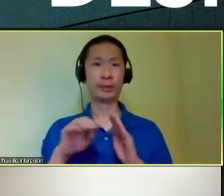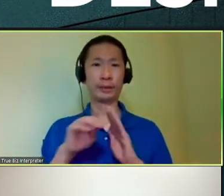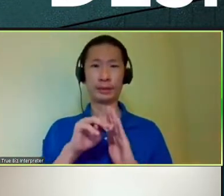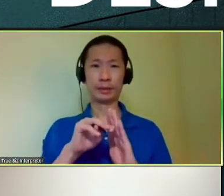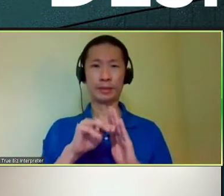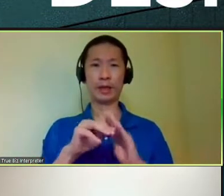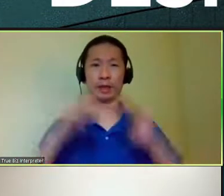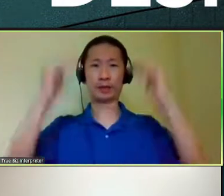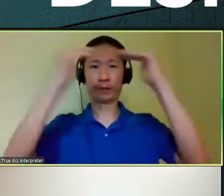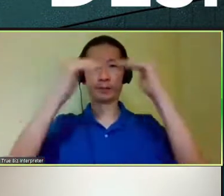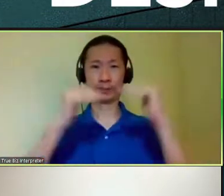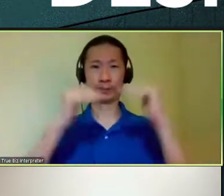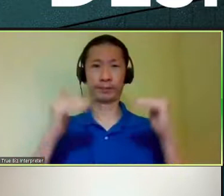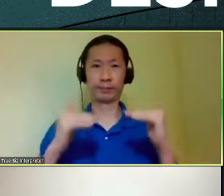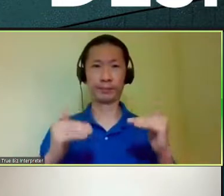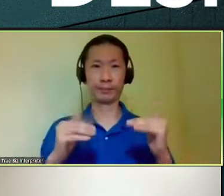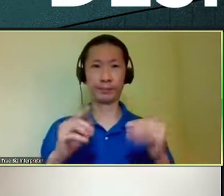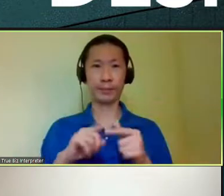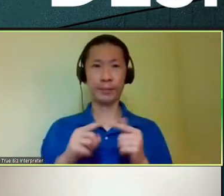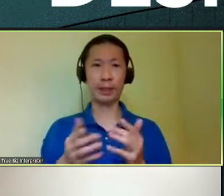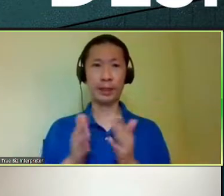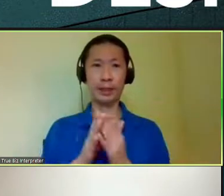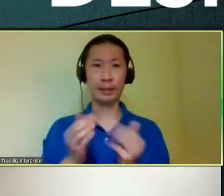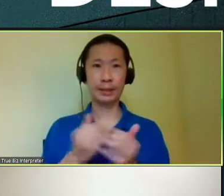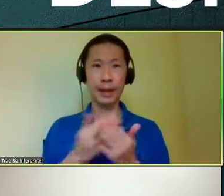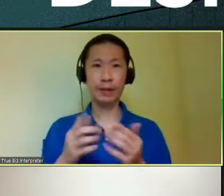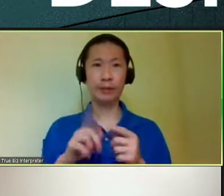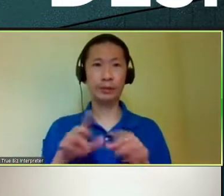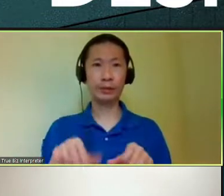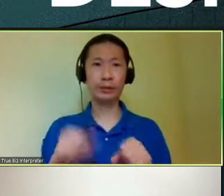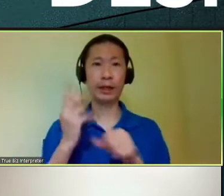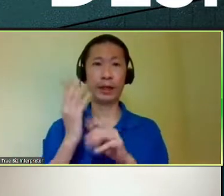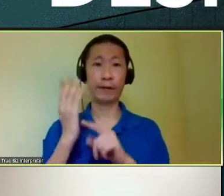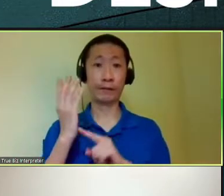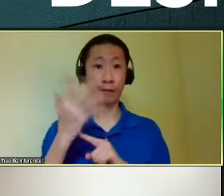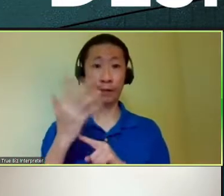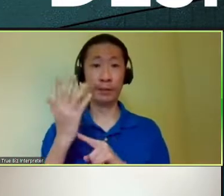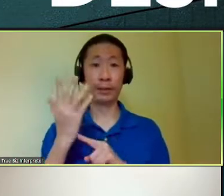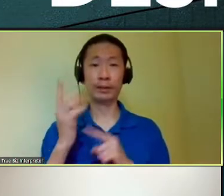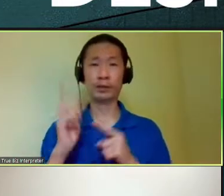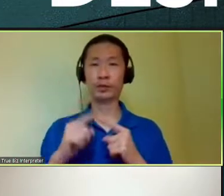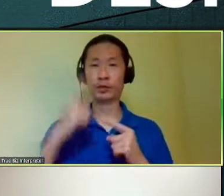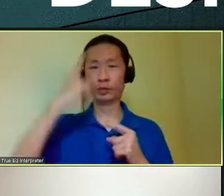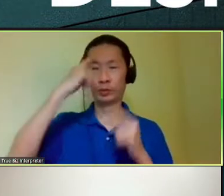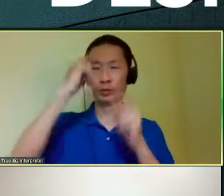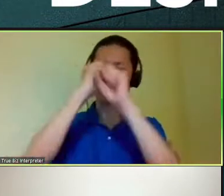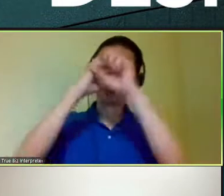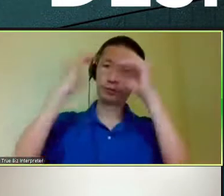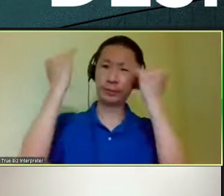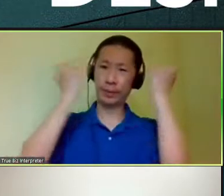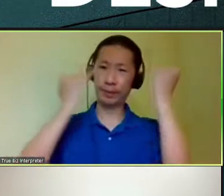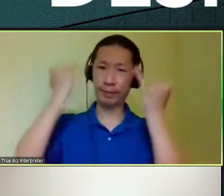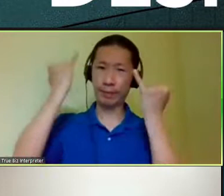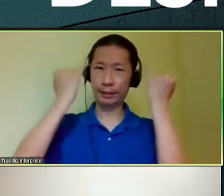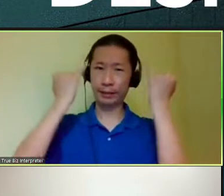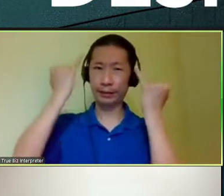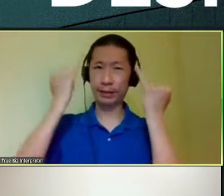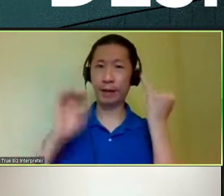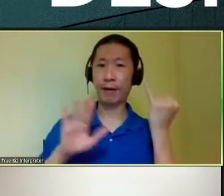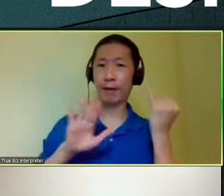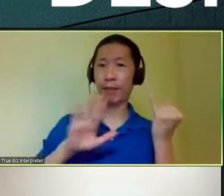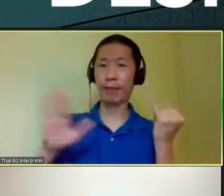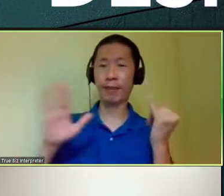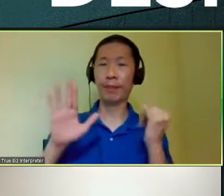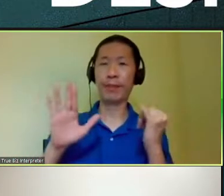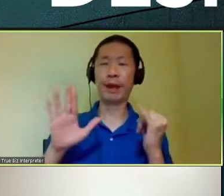hierarchy, and then asked everybody to take 5 minutes to dream up what their collaborative structure would